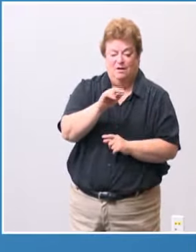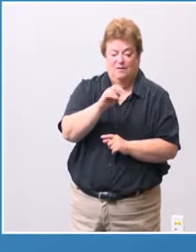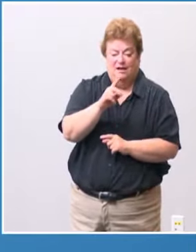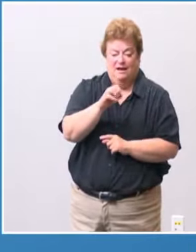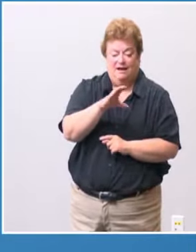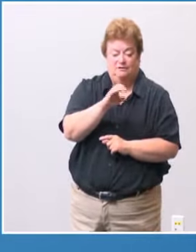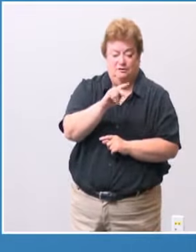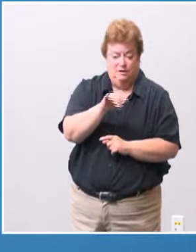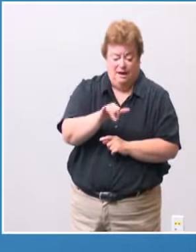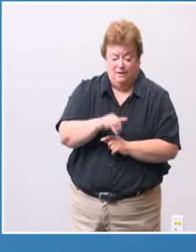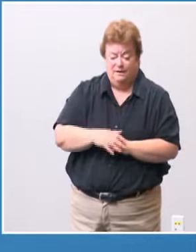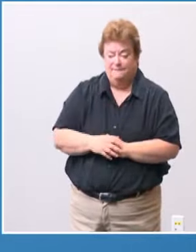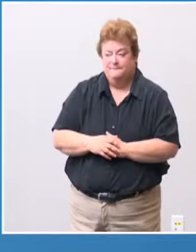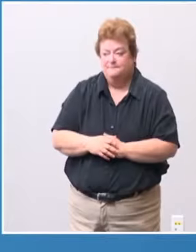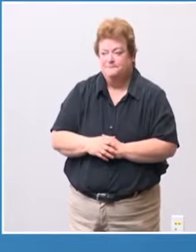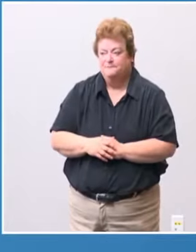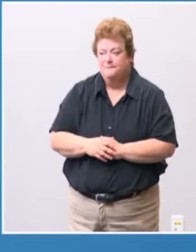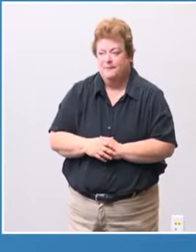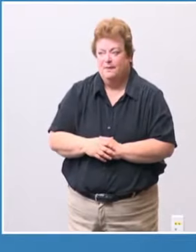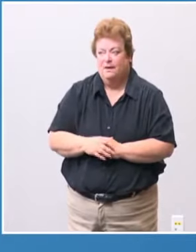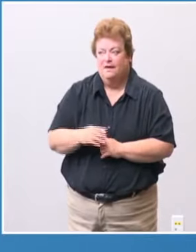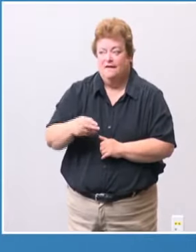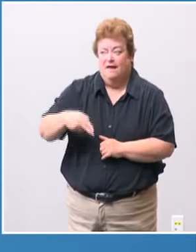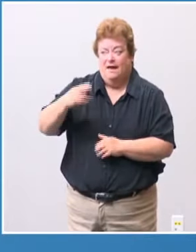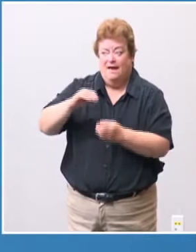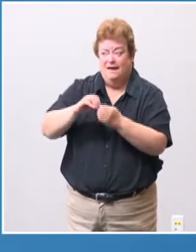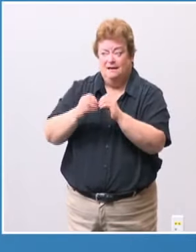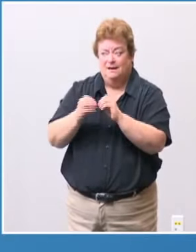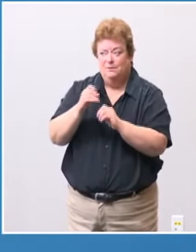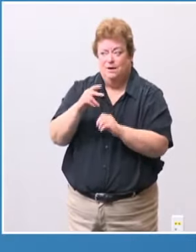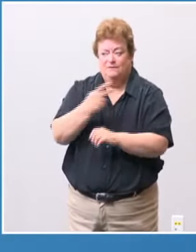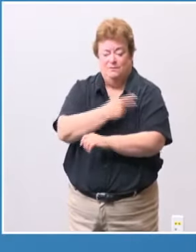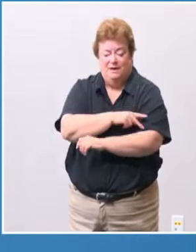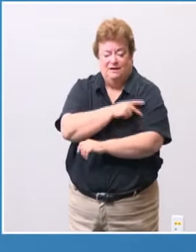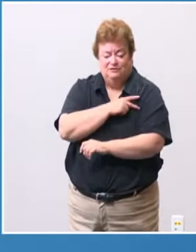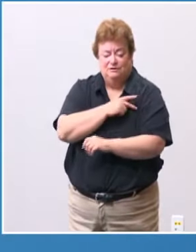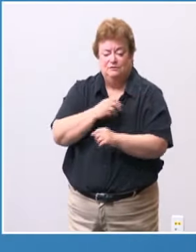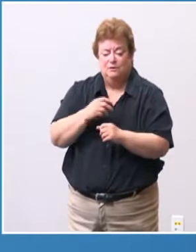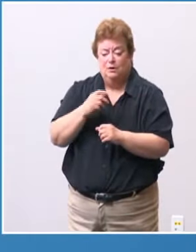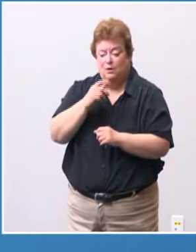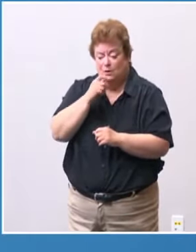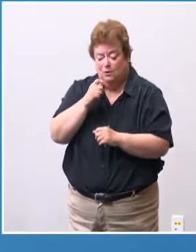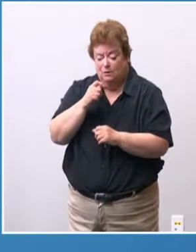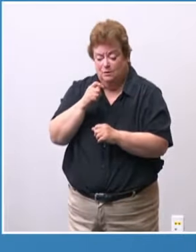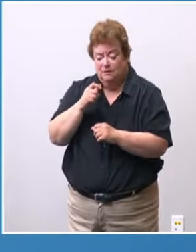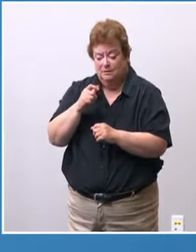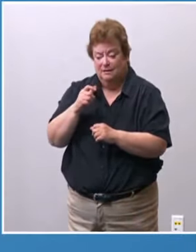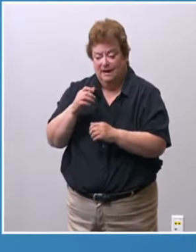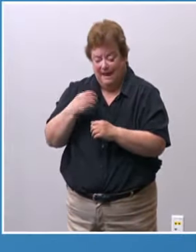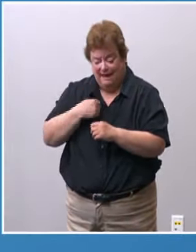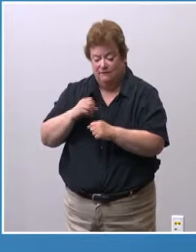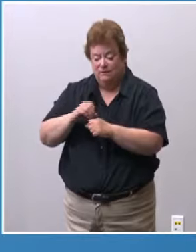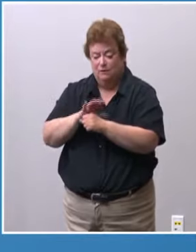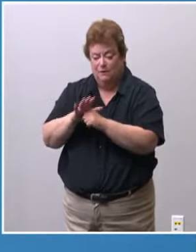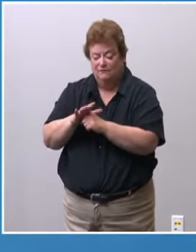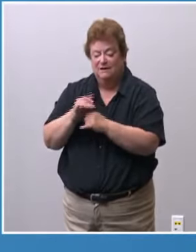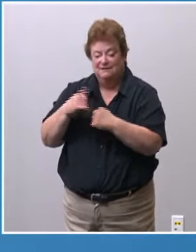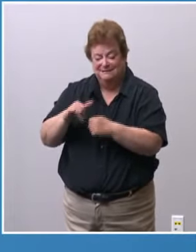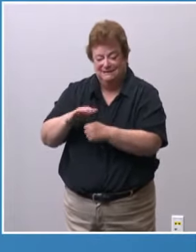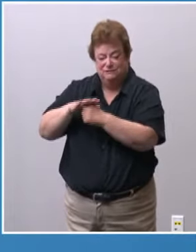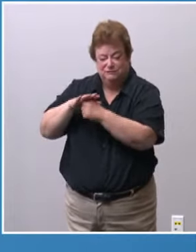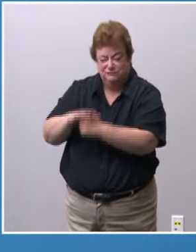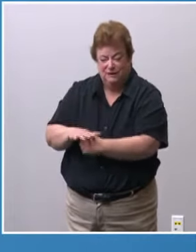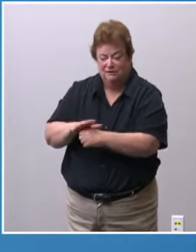County. Overall, the high number of patients hospitalized with COVID-19 continues to stress our hospitals, and